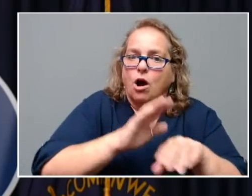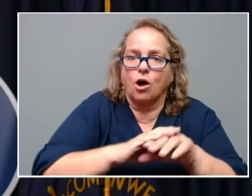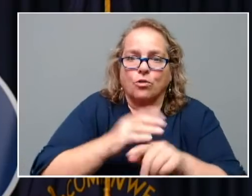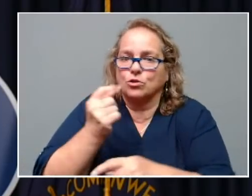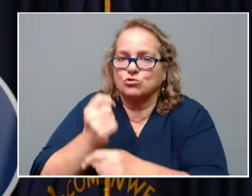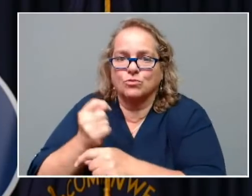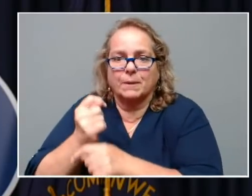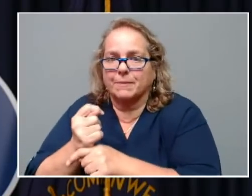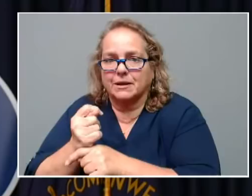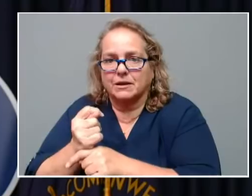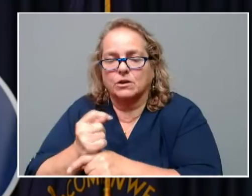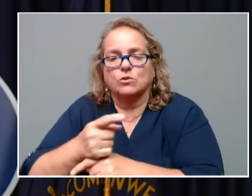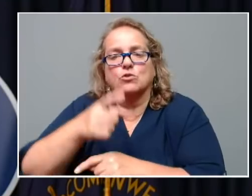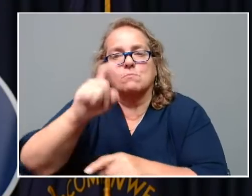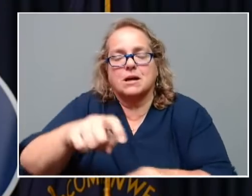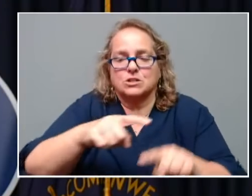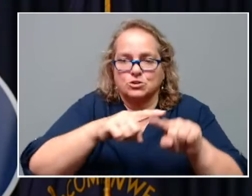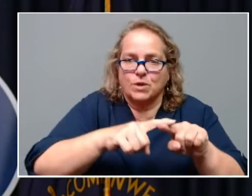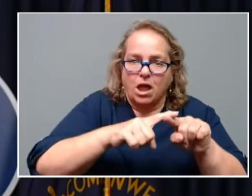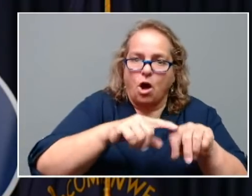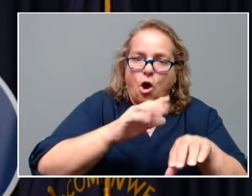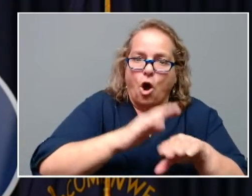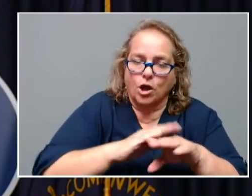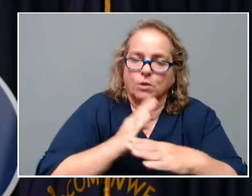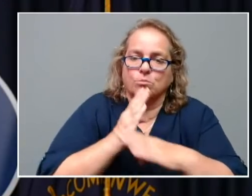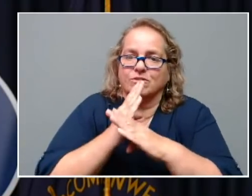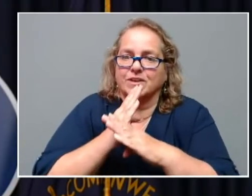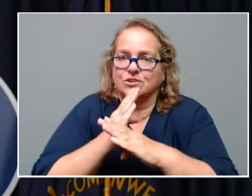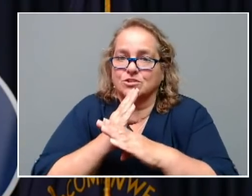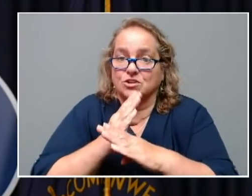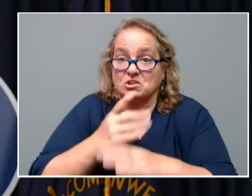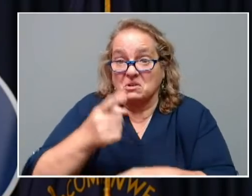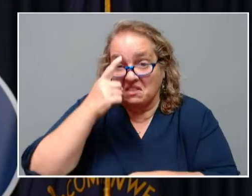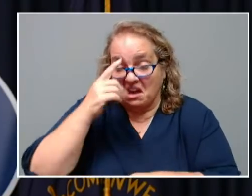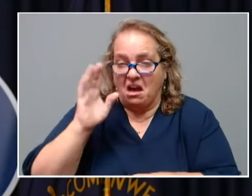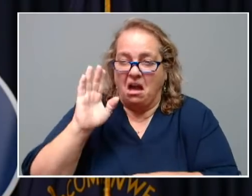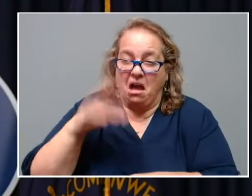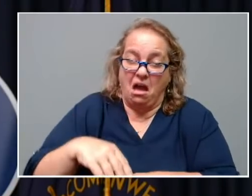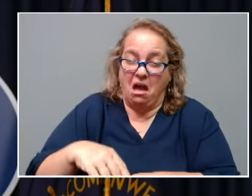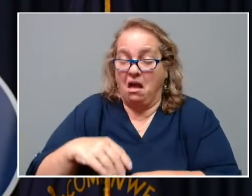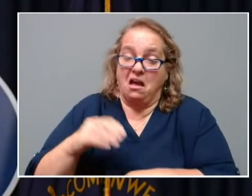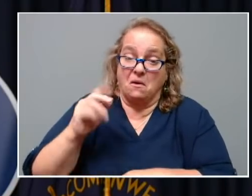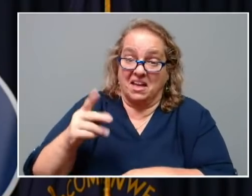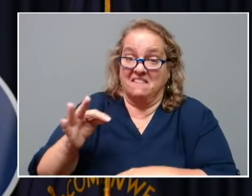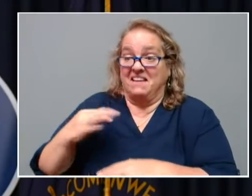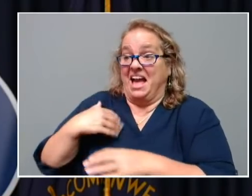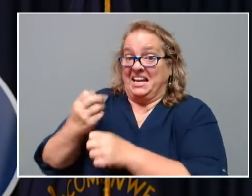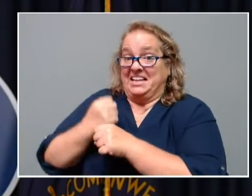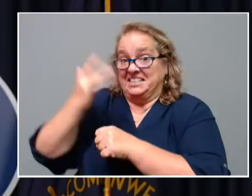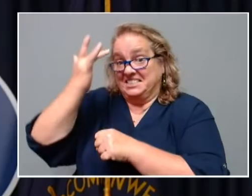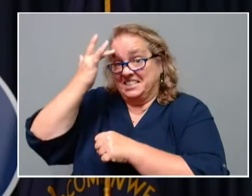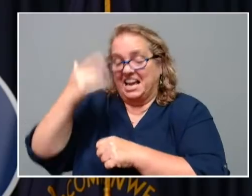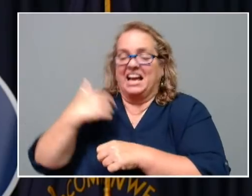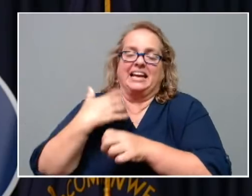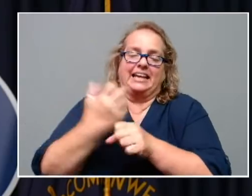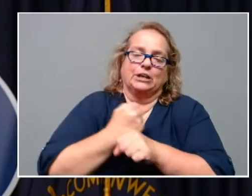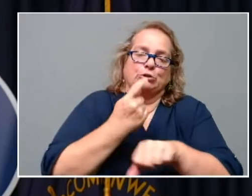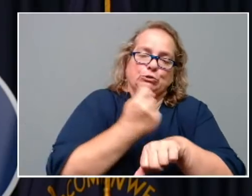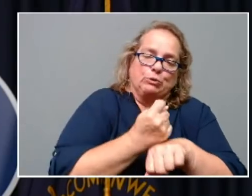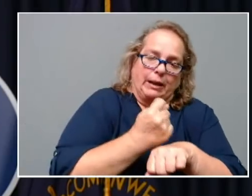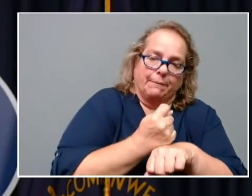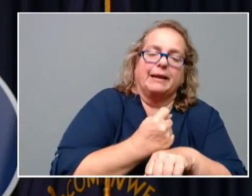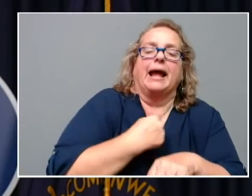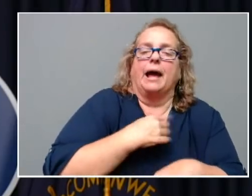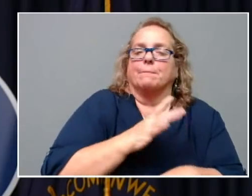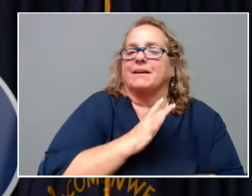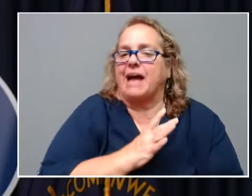I mean, it's really rolling the dice if you say it's okay if I get a deadly virus because the treatment might get me better. No, the answer